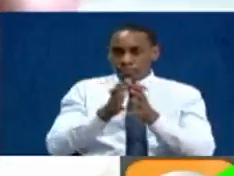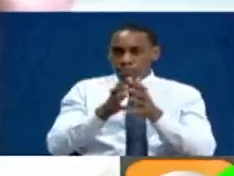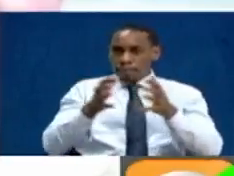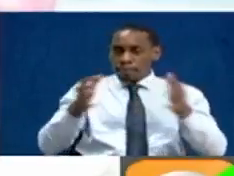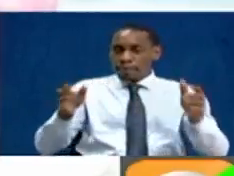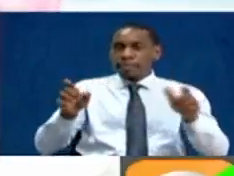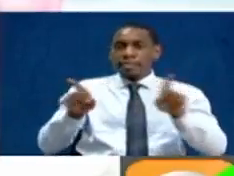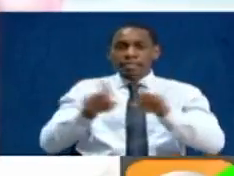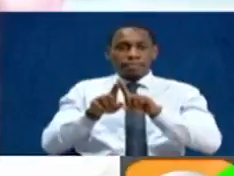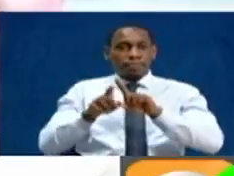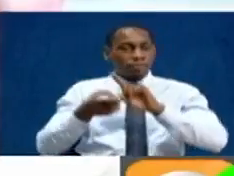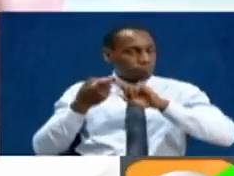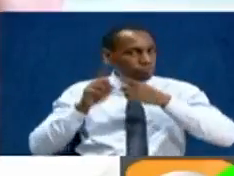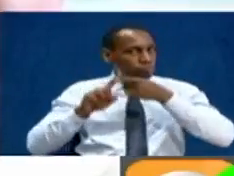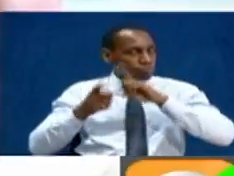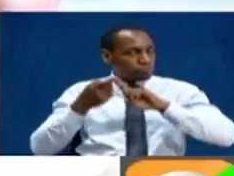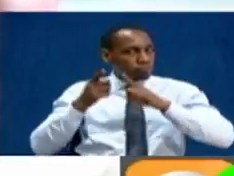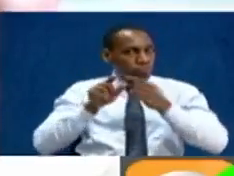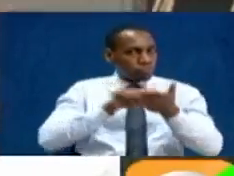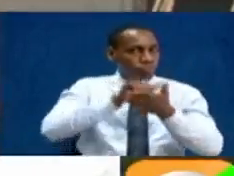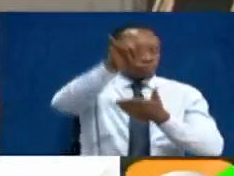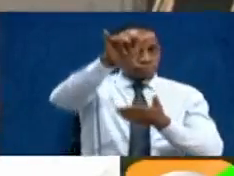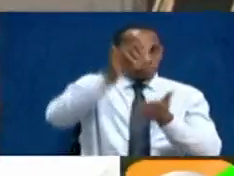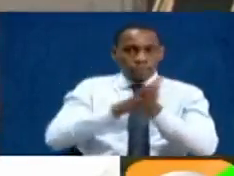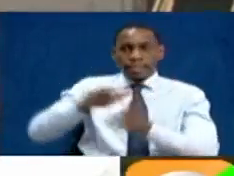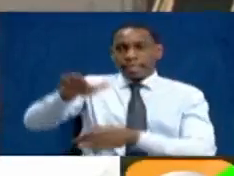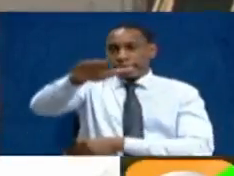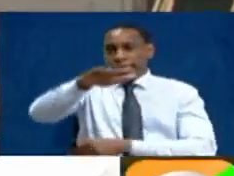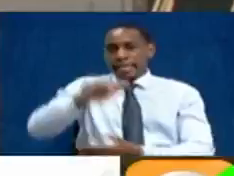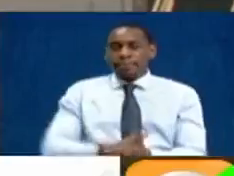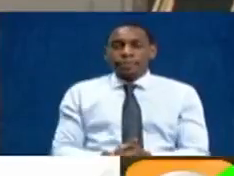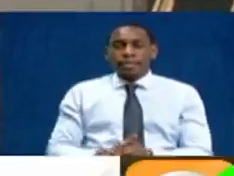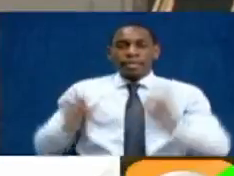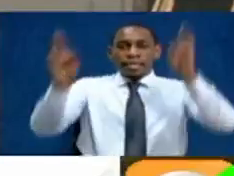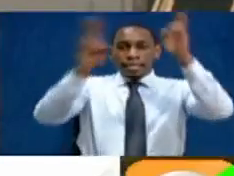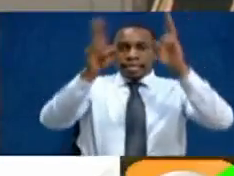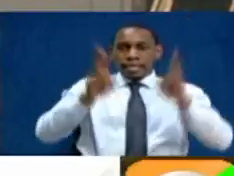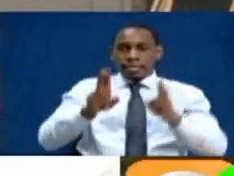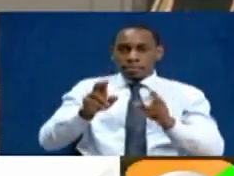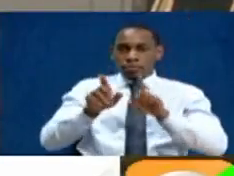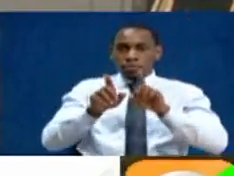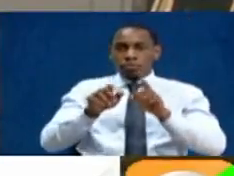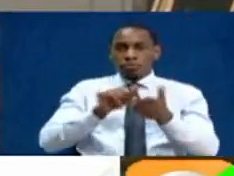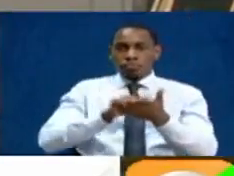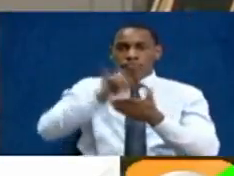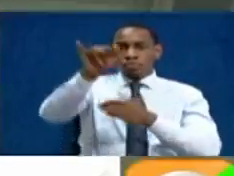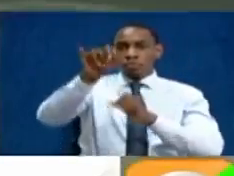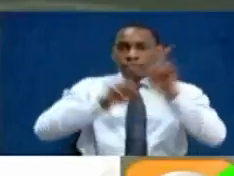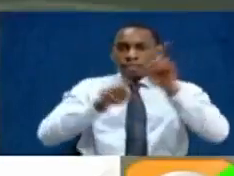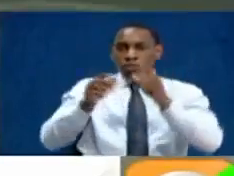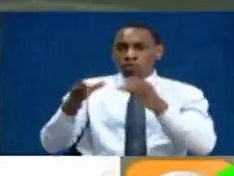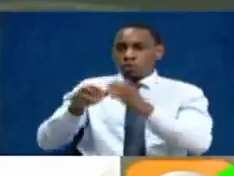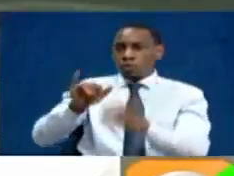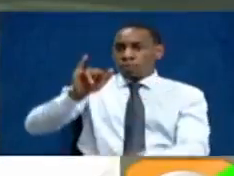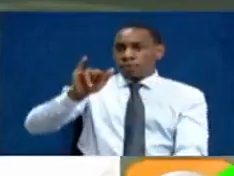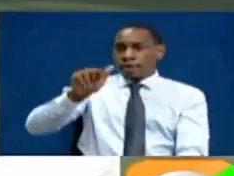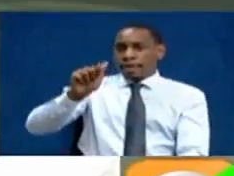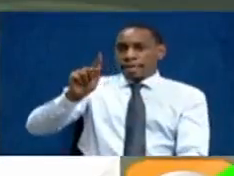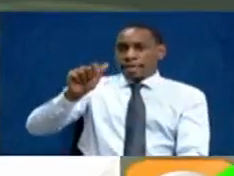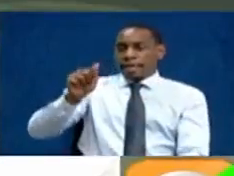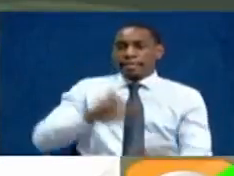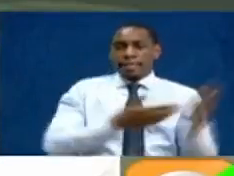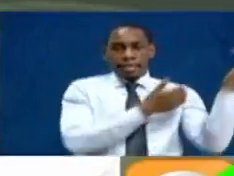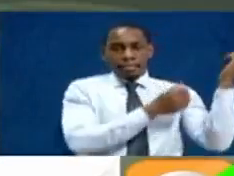we will also rethink frequency and destination. The International Air Transport Association, IATA, has projected